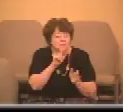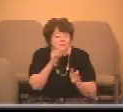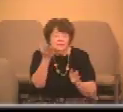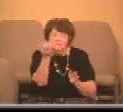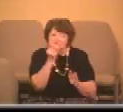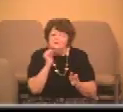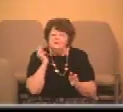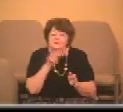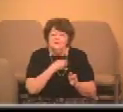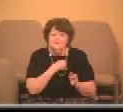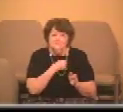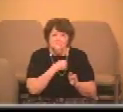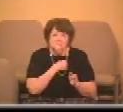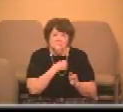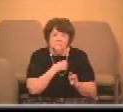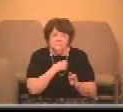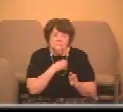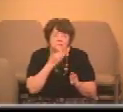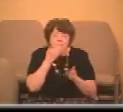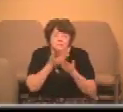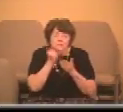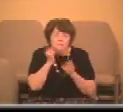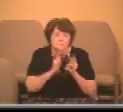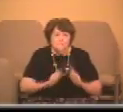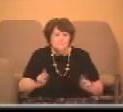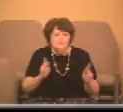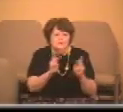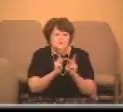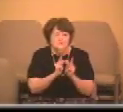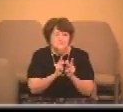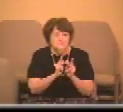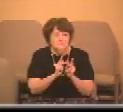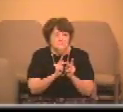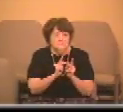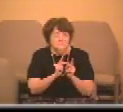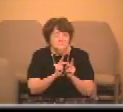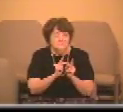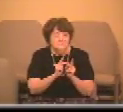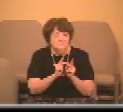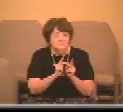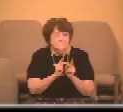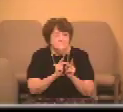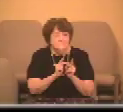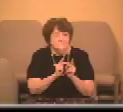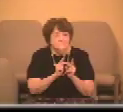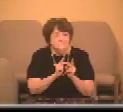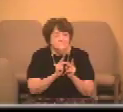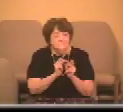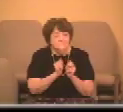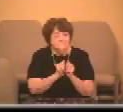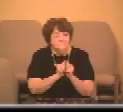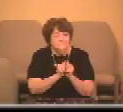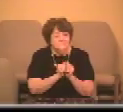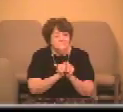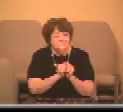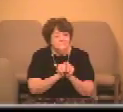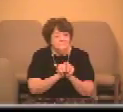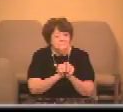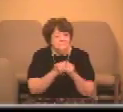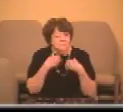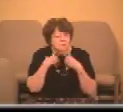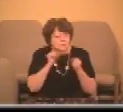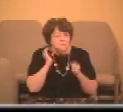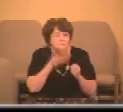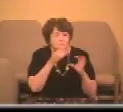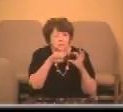That your Spirit would work within us in such a way to stir up our connection to you. If we have